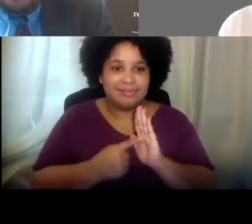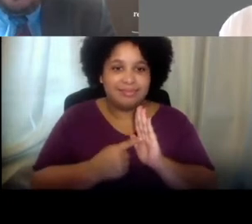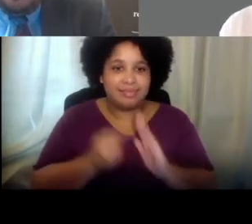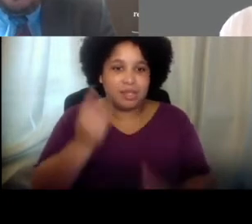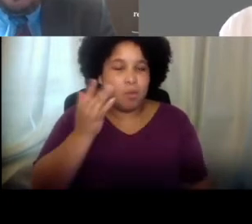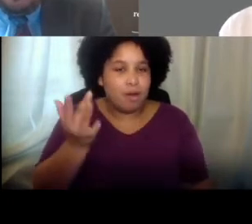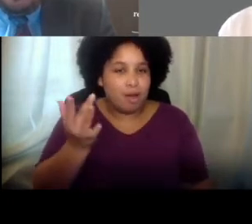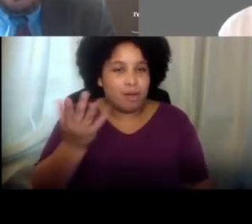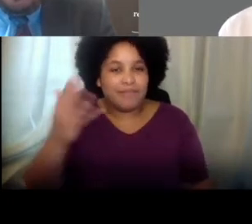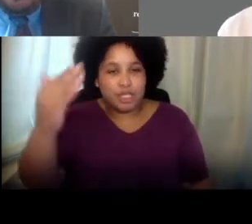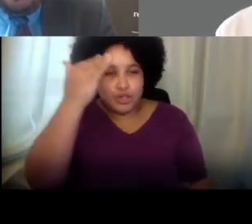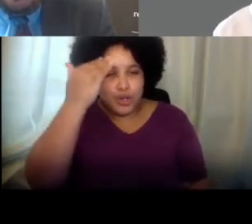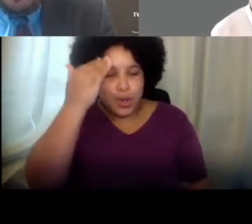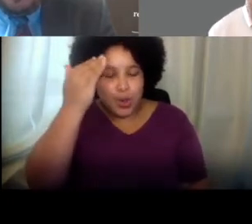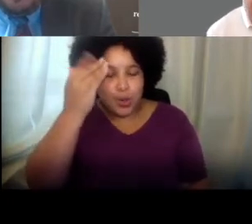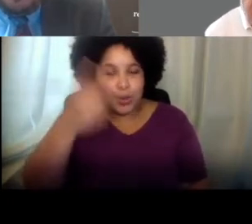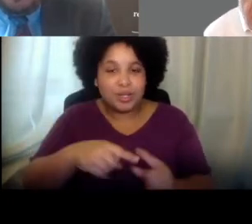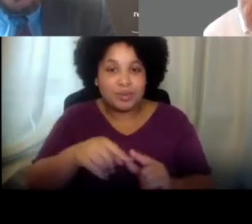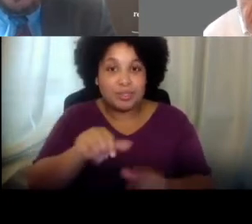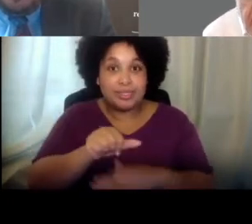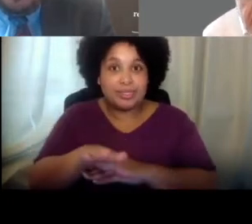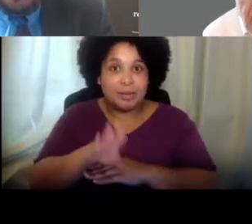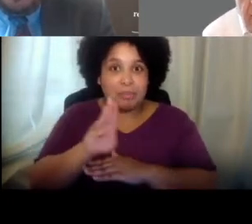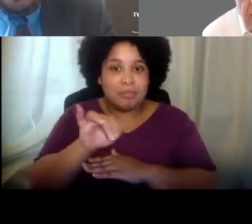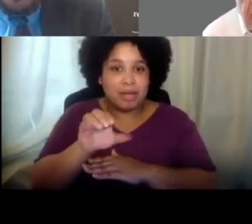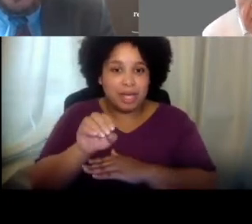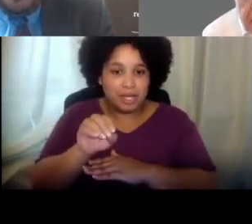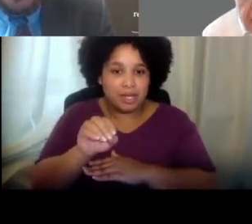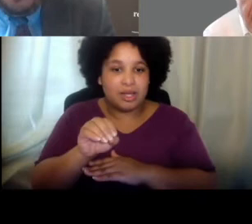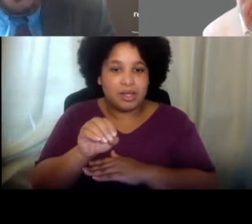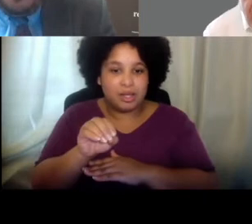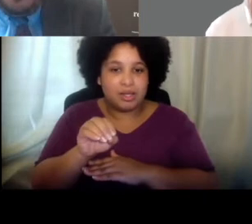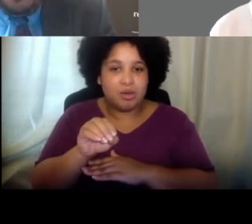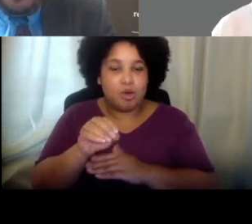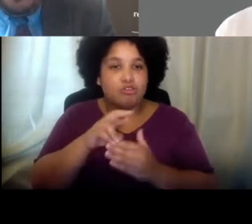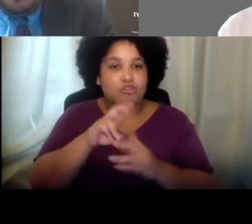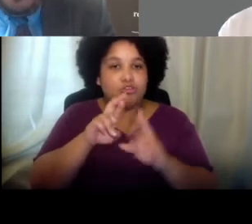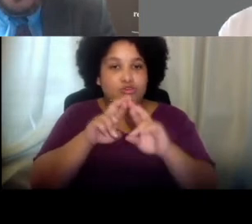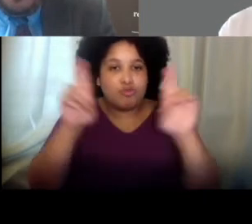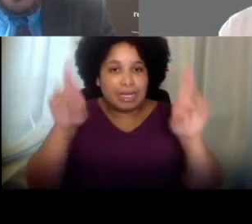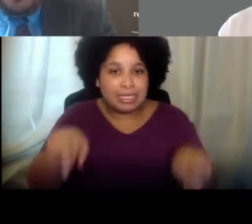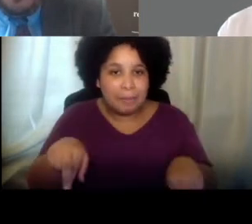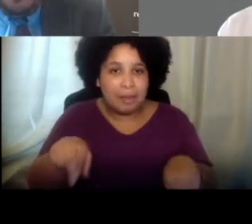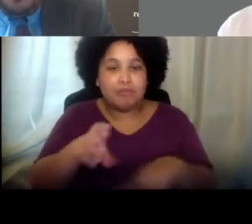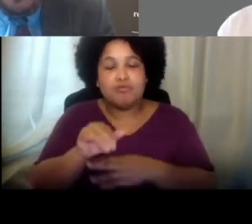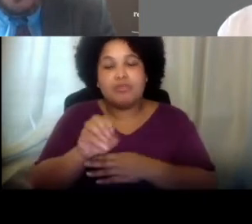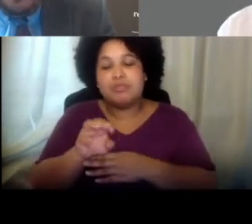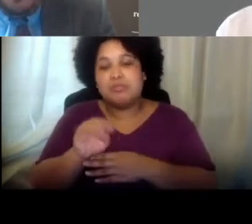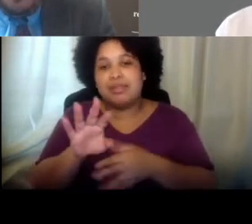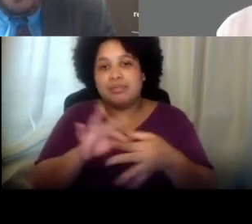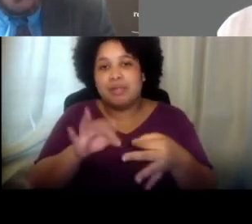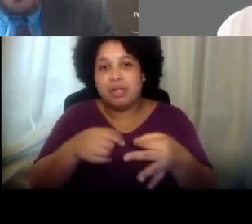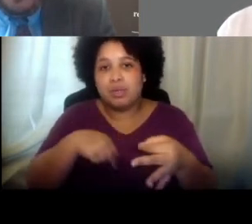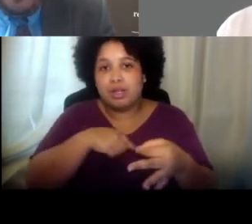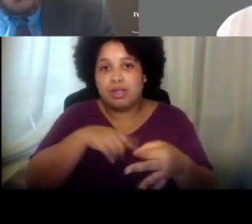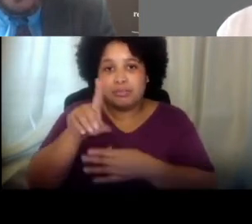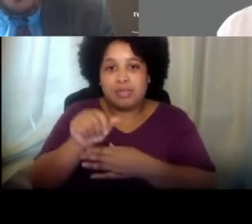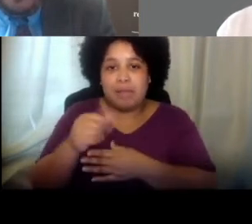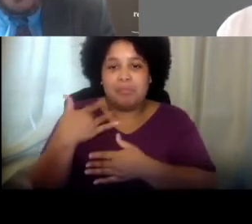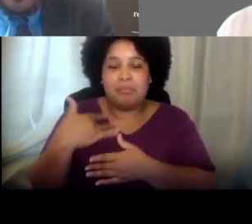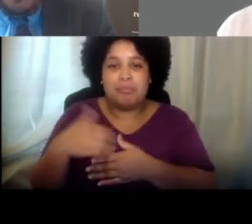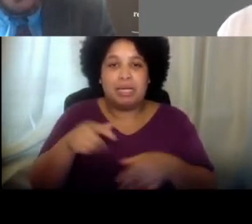Because we know that when we send in a bio, a resume that says we're disabled, the managers throw them